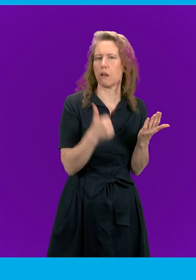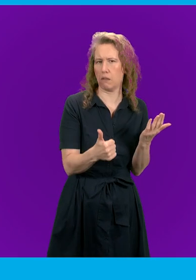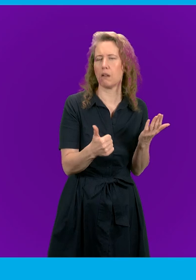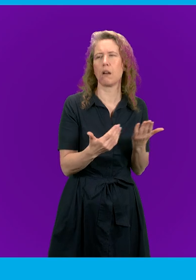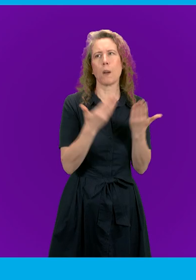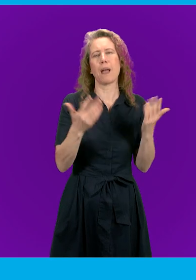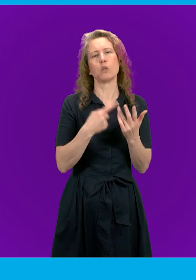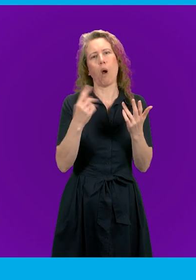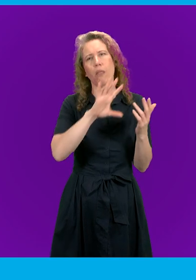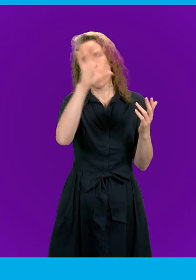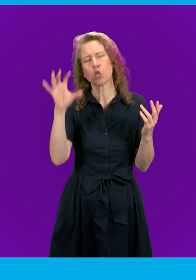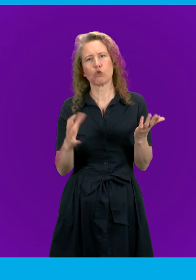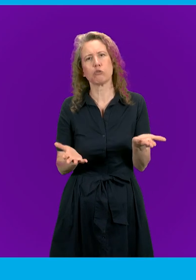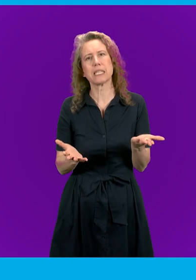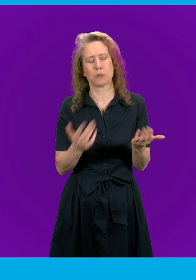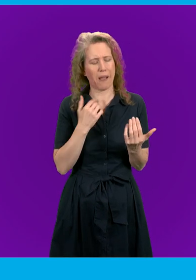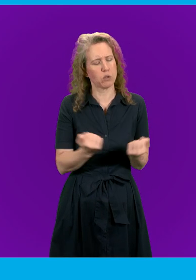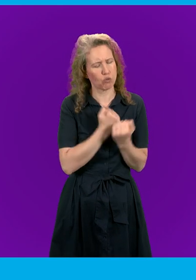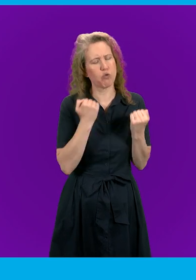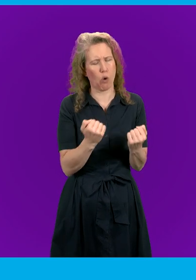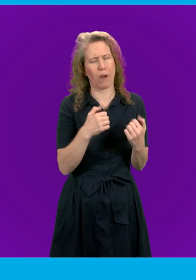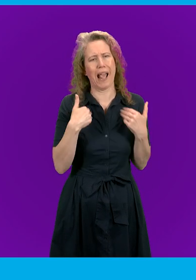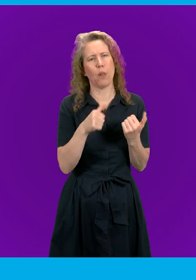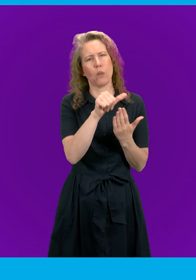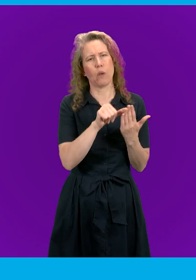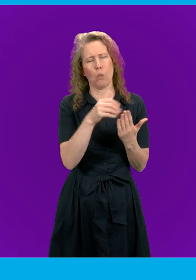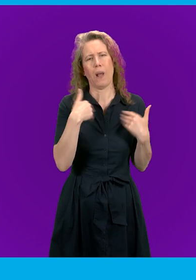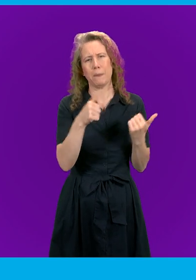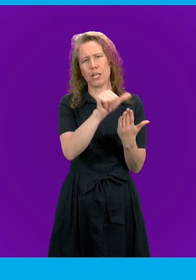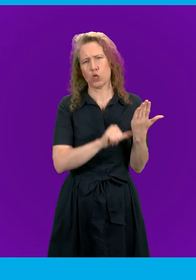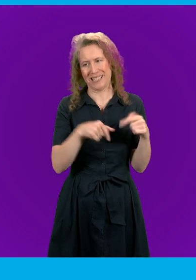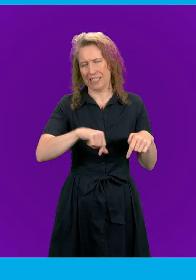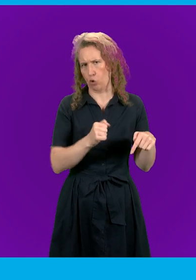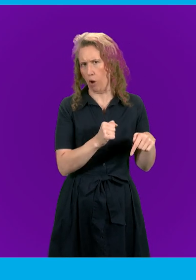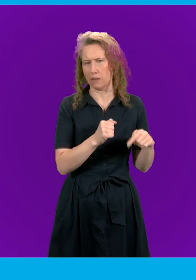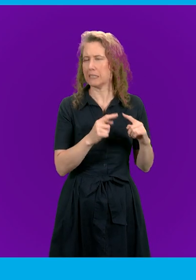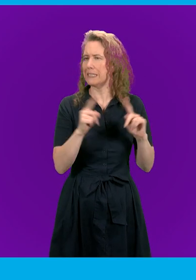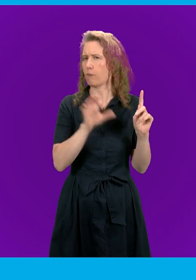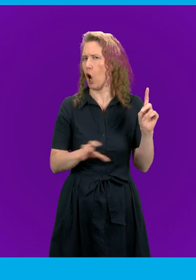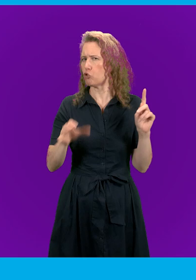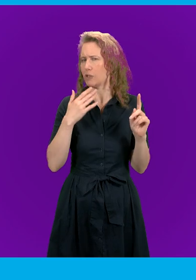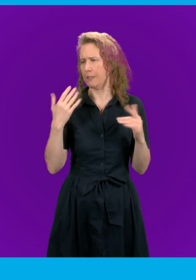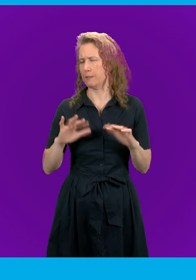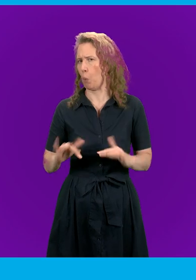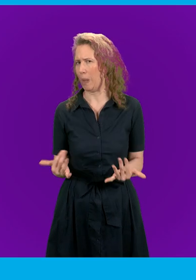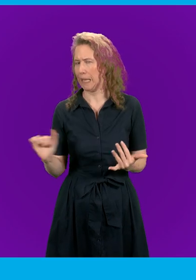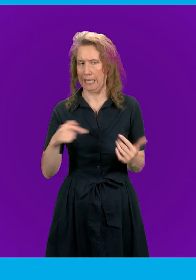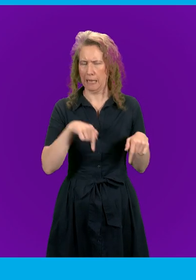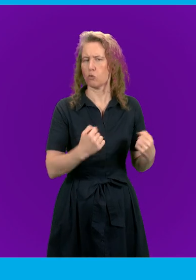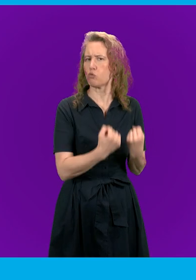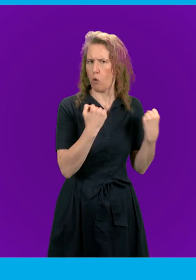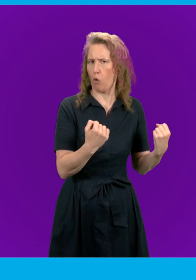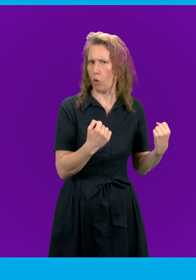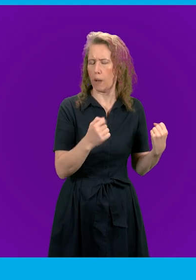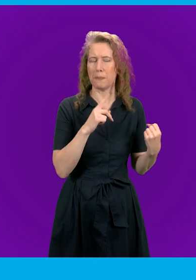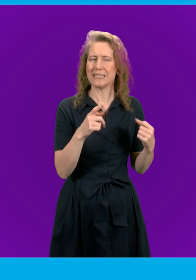other countries. There is a stronger health and well-being agenda, I think, in Scotland than I've certainly seen in other countries. But even